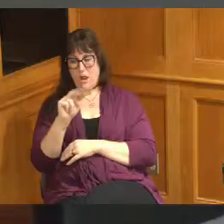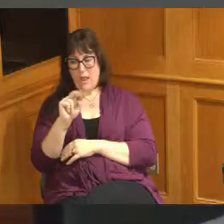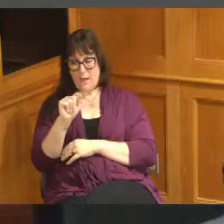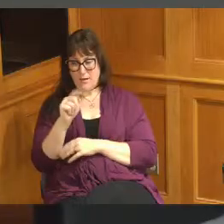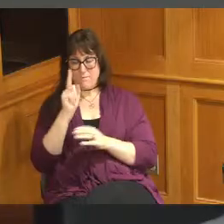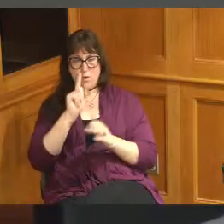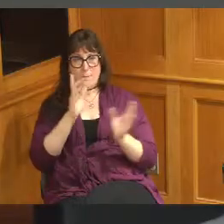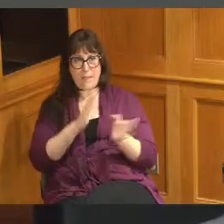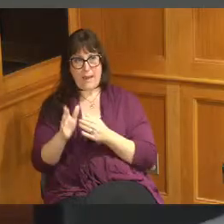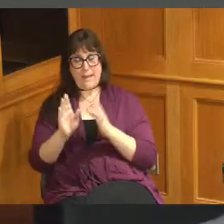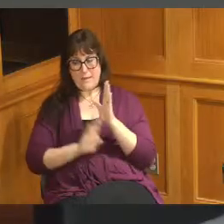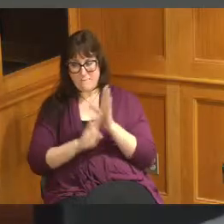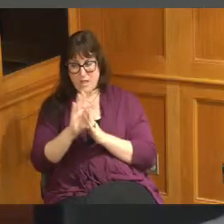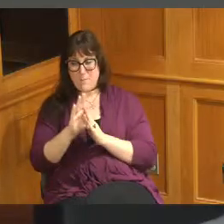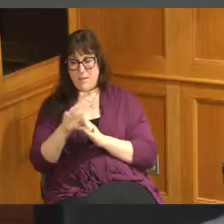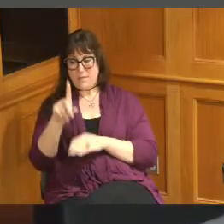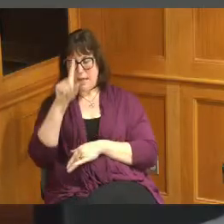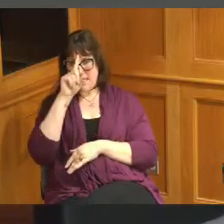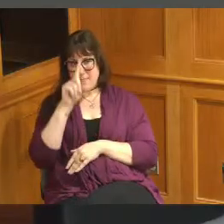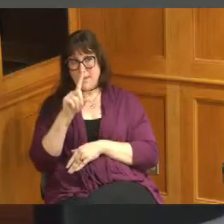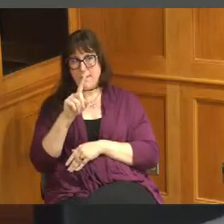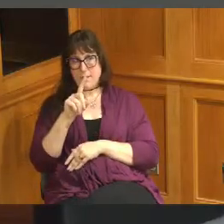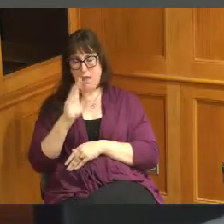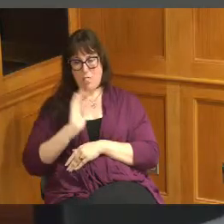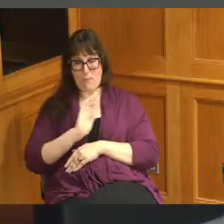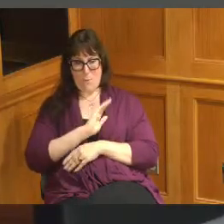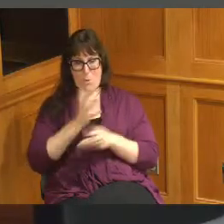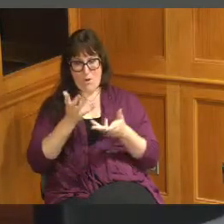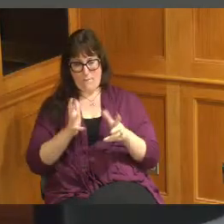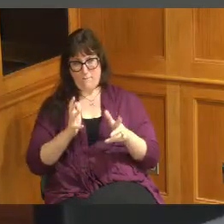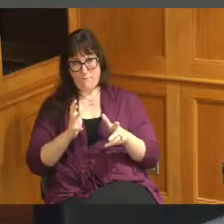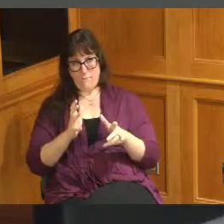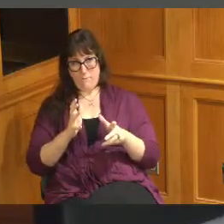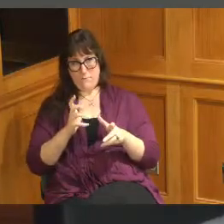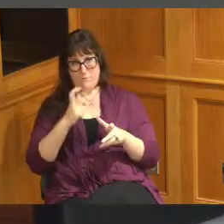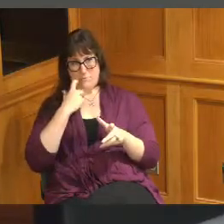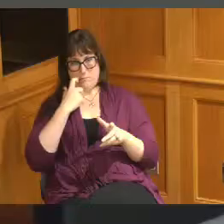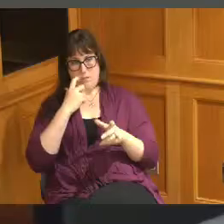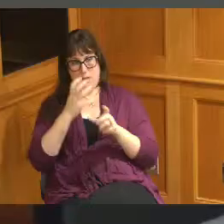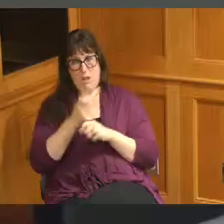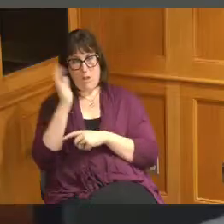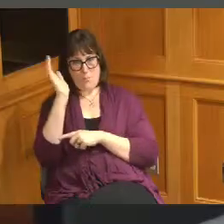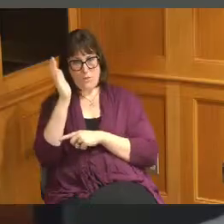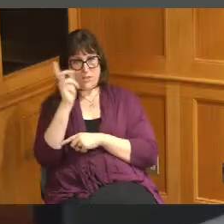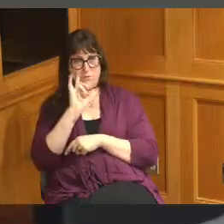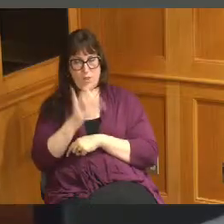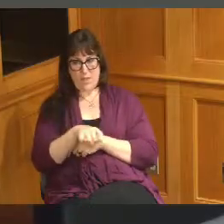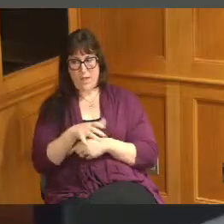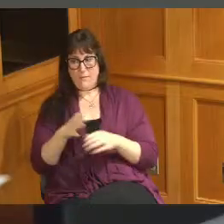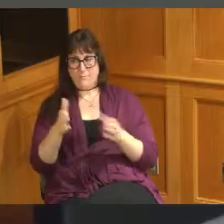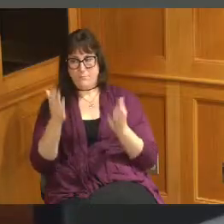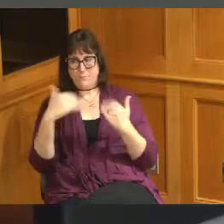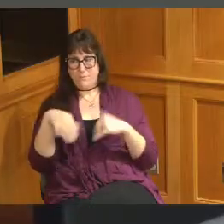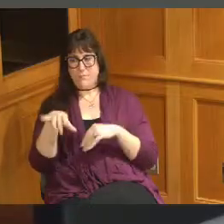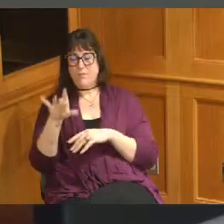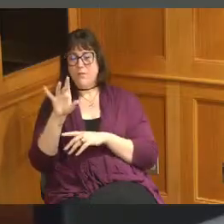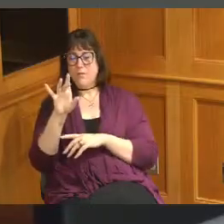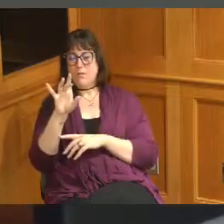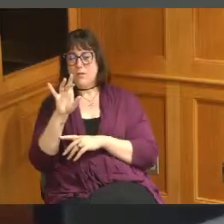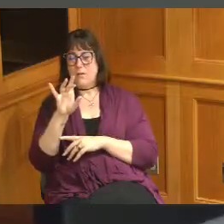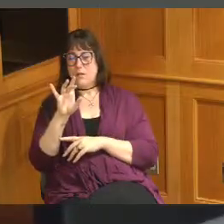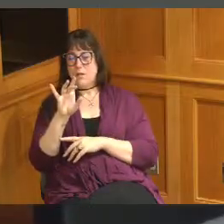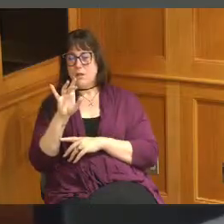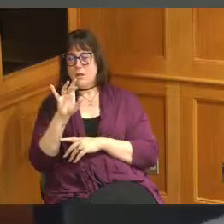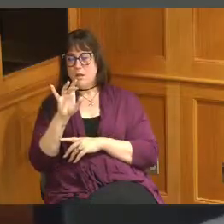and development that I believe the board has recently received a presentation on. Item number